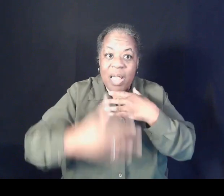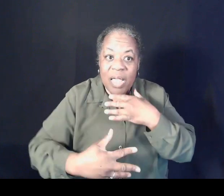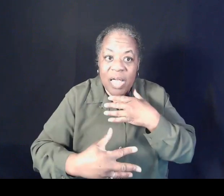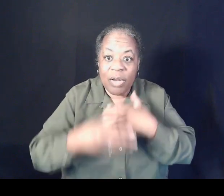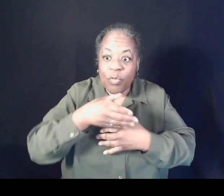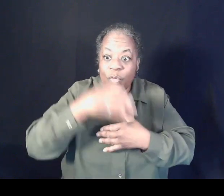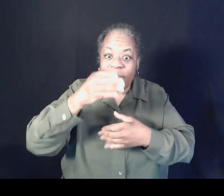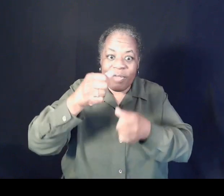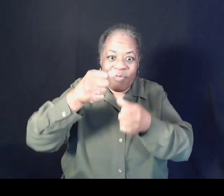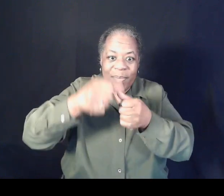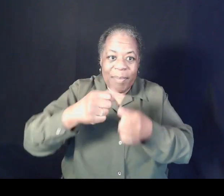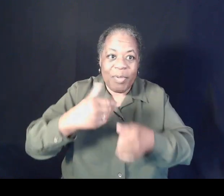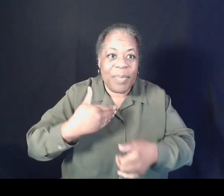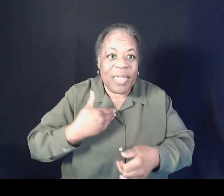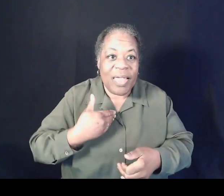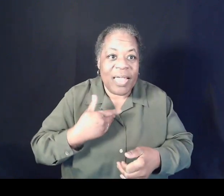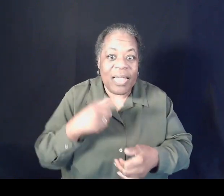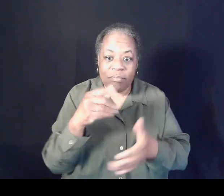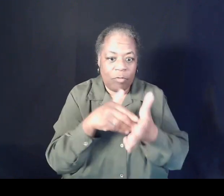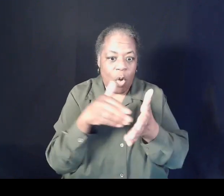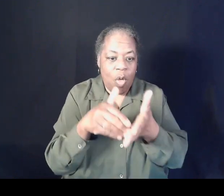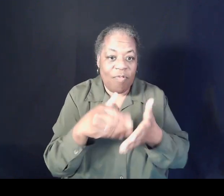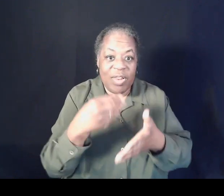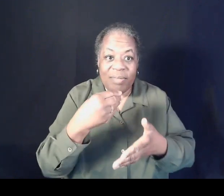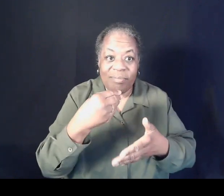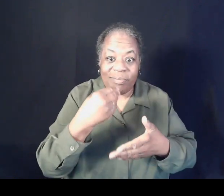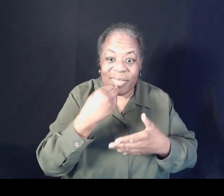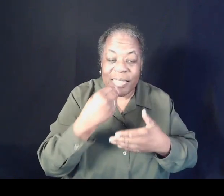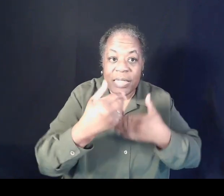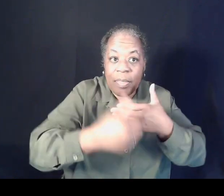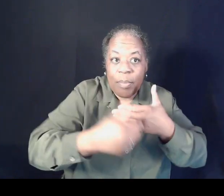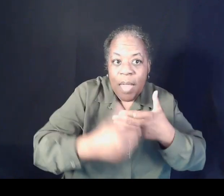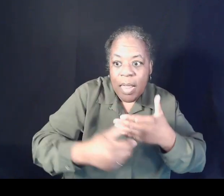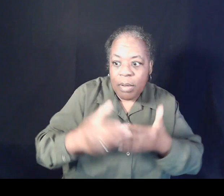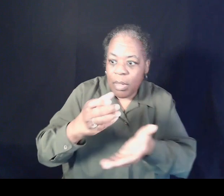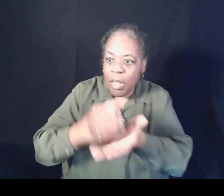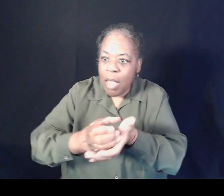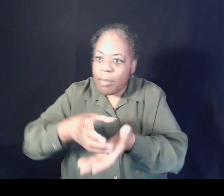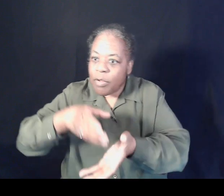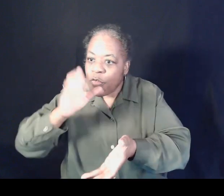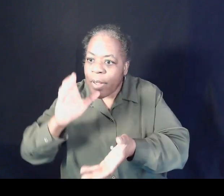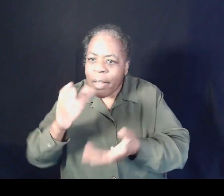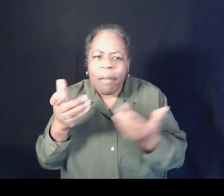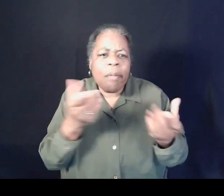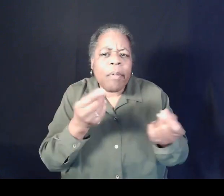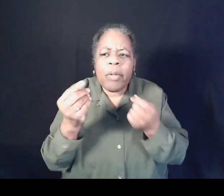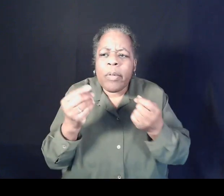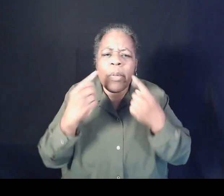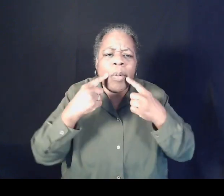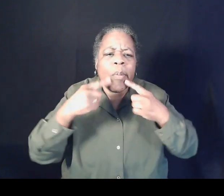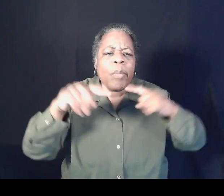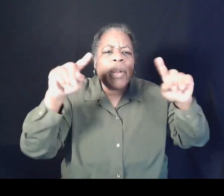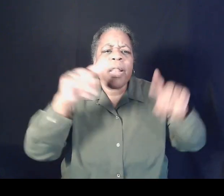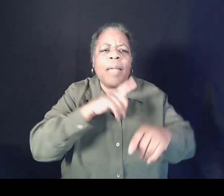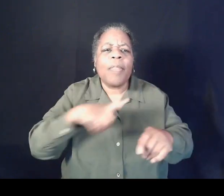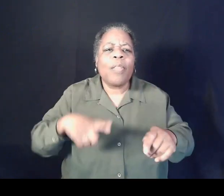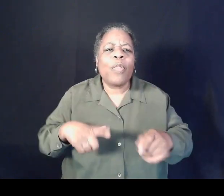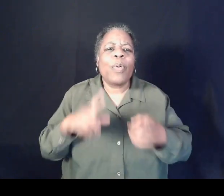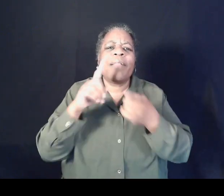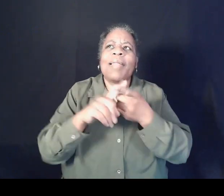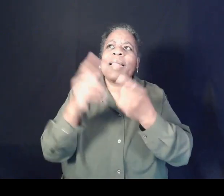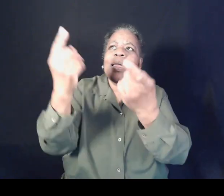remembrance of me. For as often as you eat this bread and drink this cup, you proclaim the Lord's death until he comes